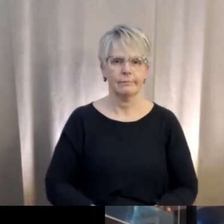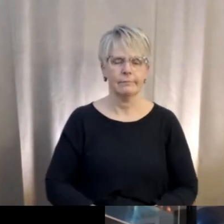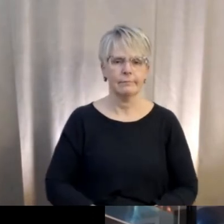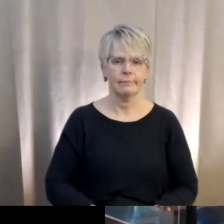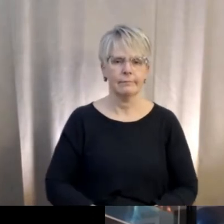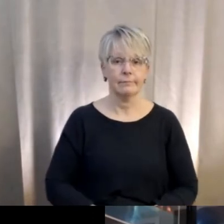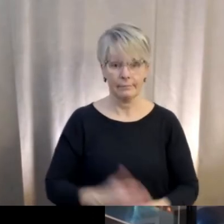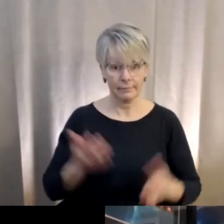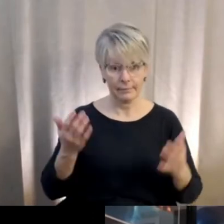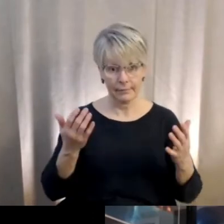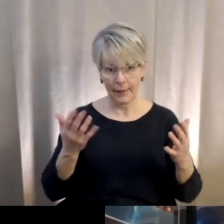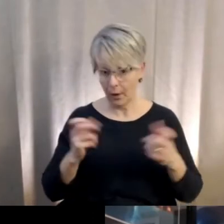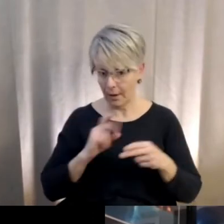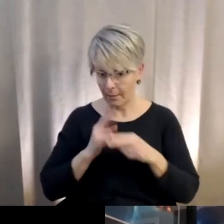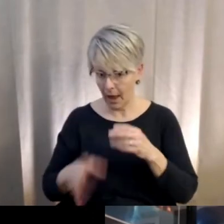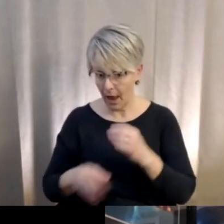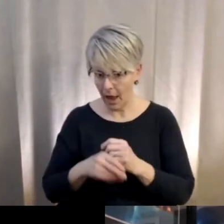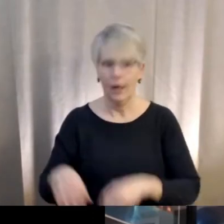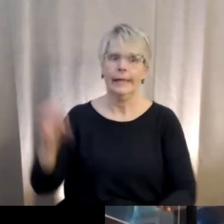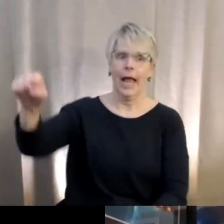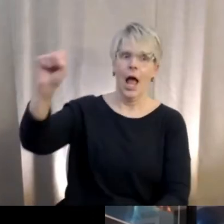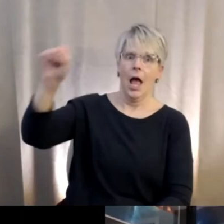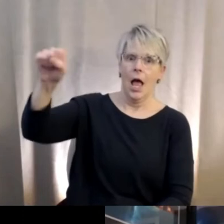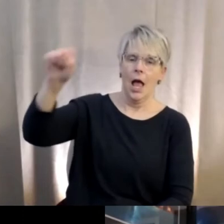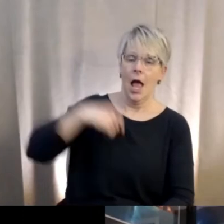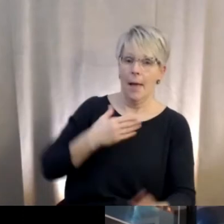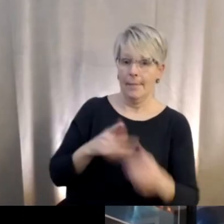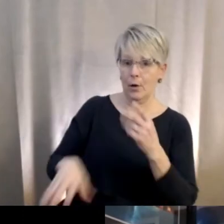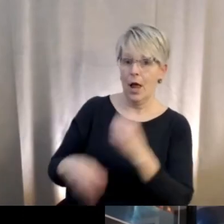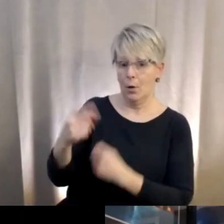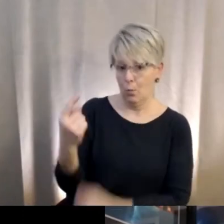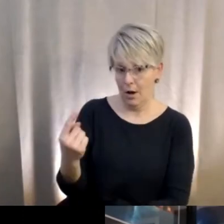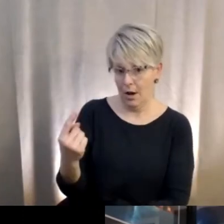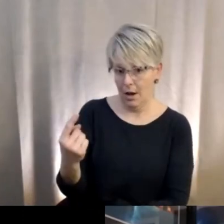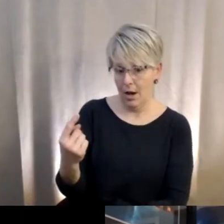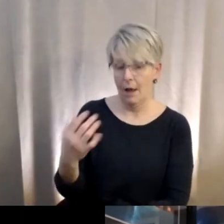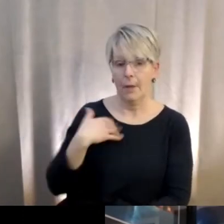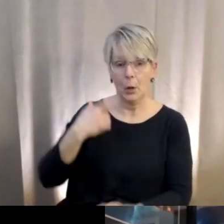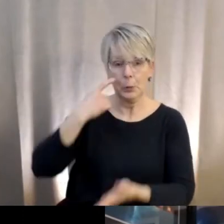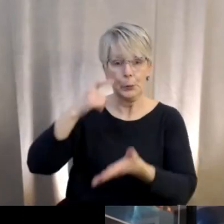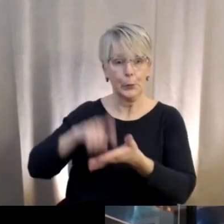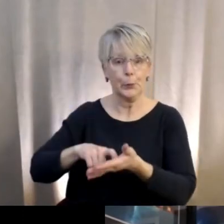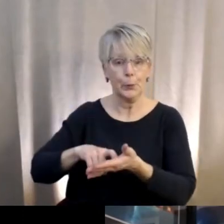Do you have anything you want to mention to add? Yeah, I was gonna add one, because I have noticed,